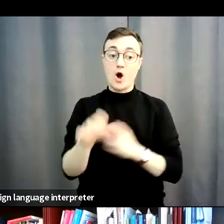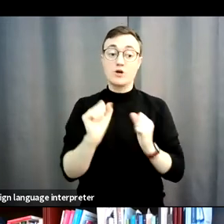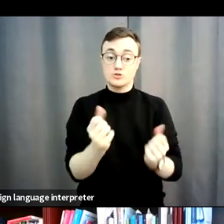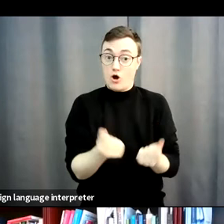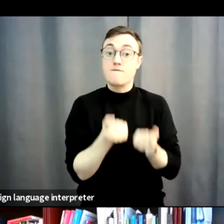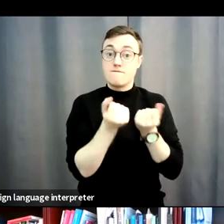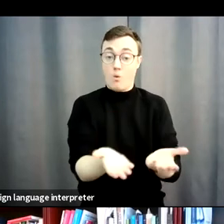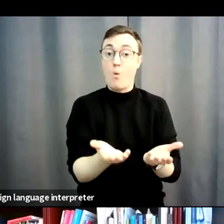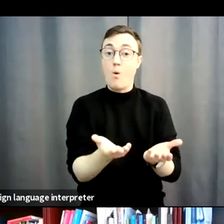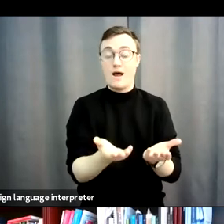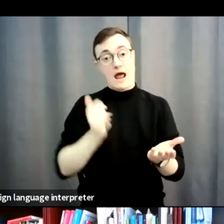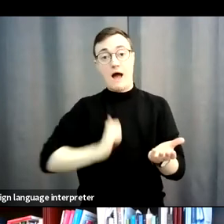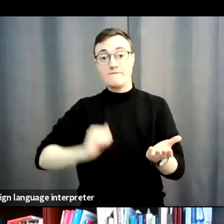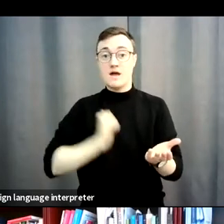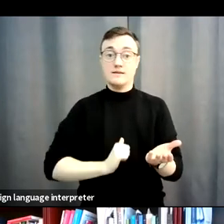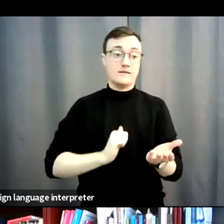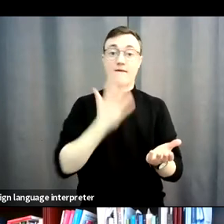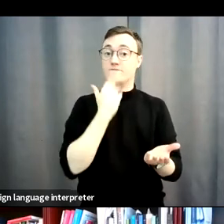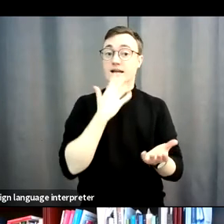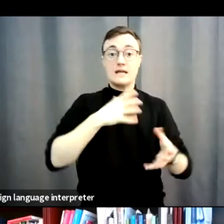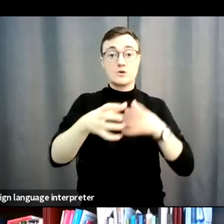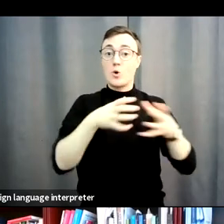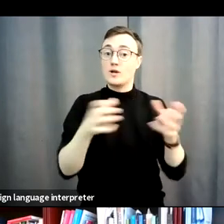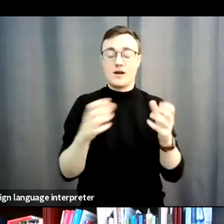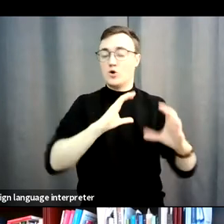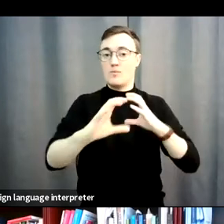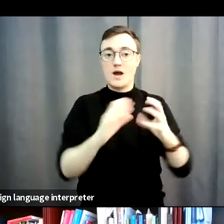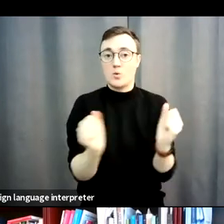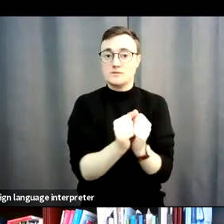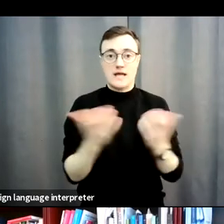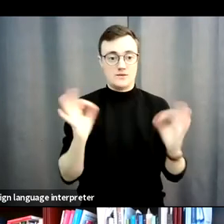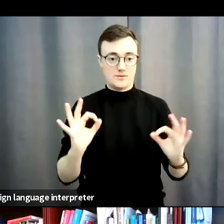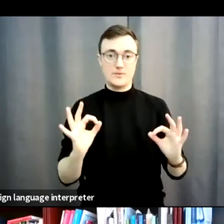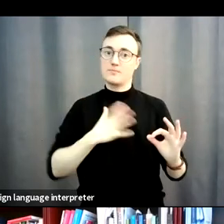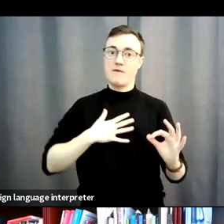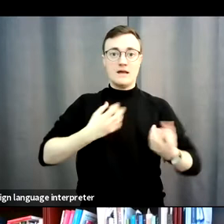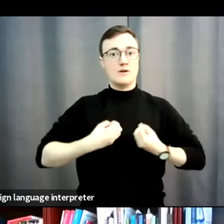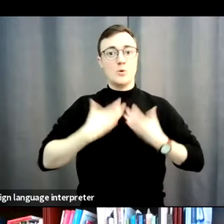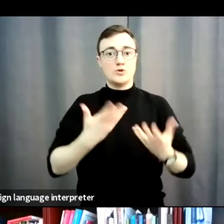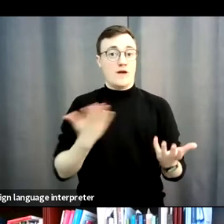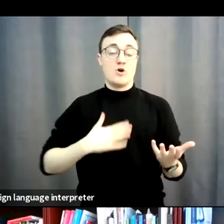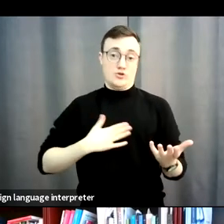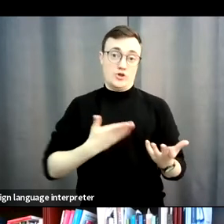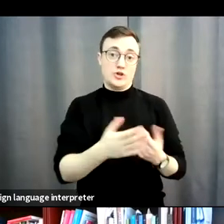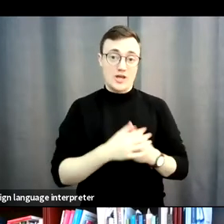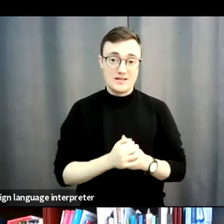and enabled to use any mode of communication necessary to facilitate the expression of their views. So they are very much in line, and